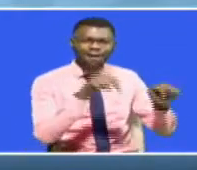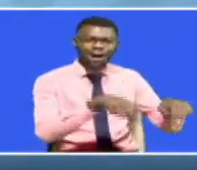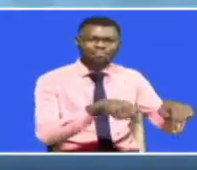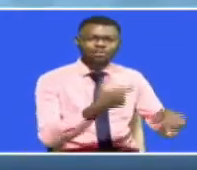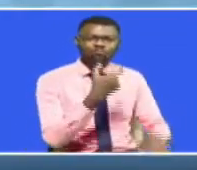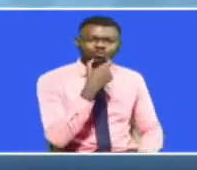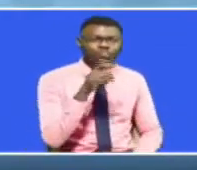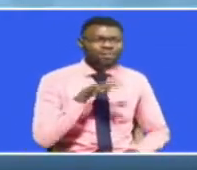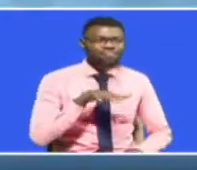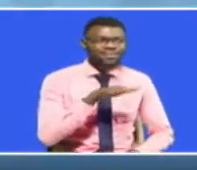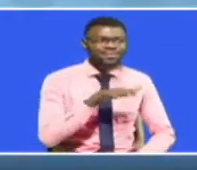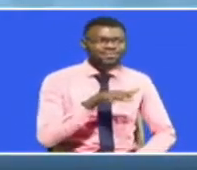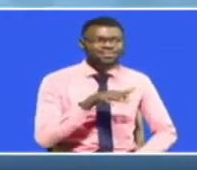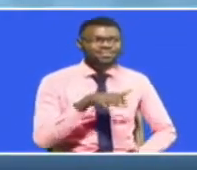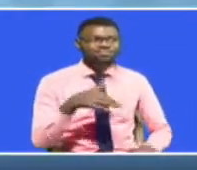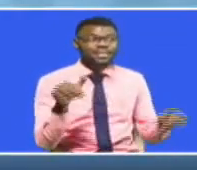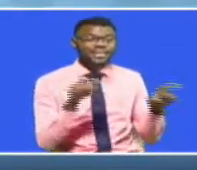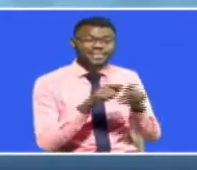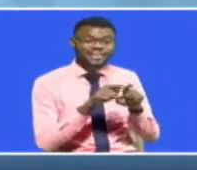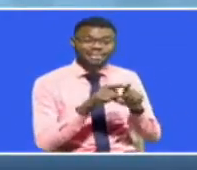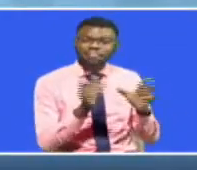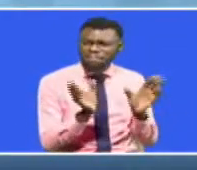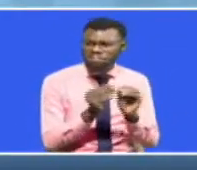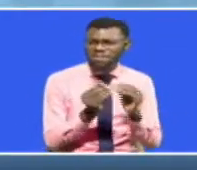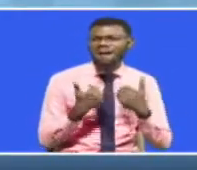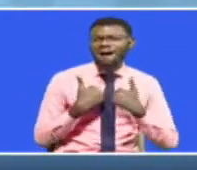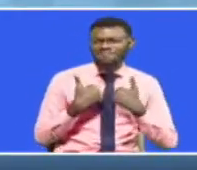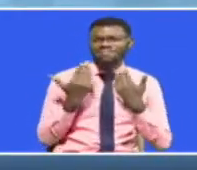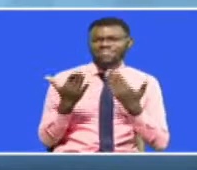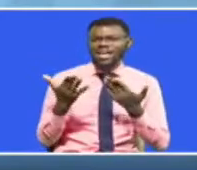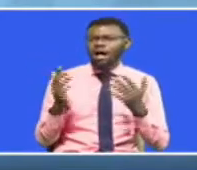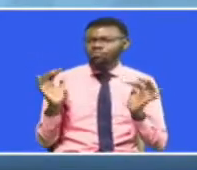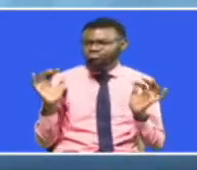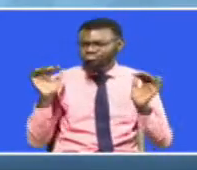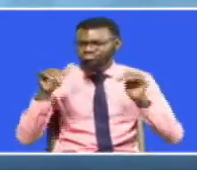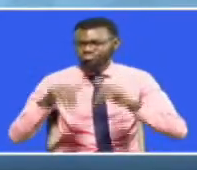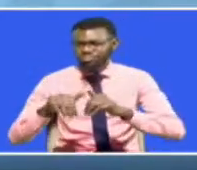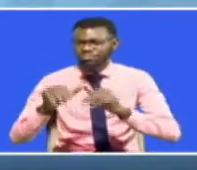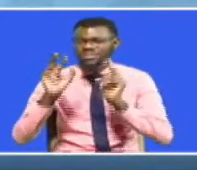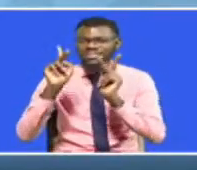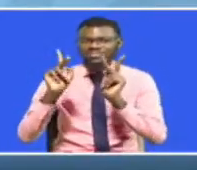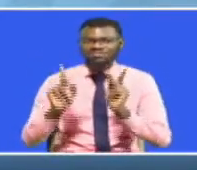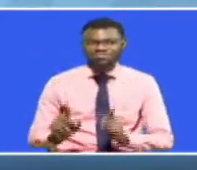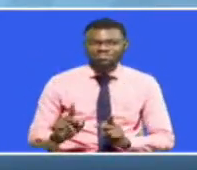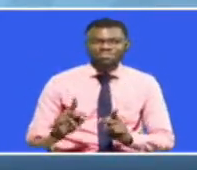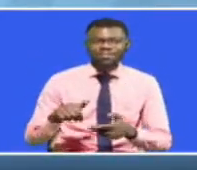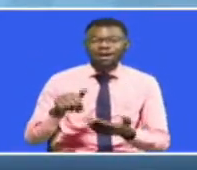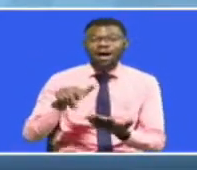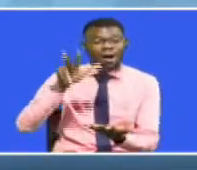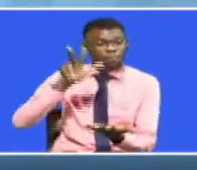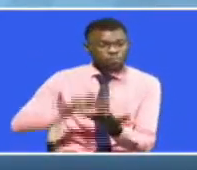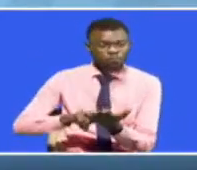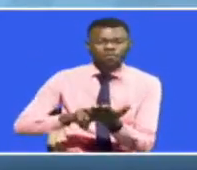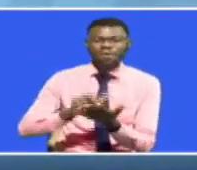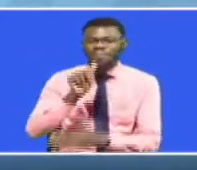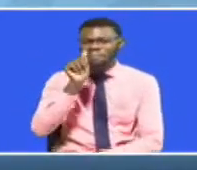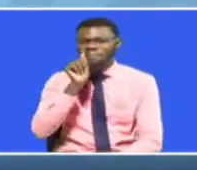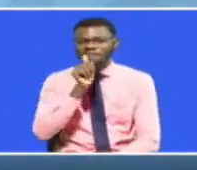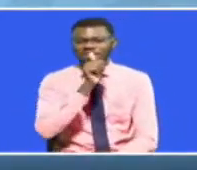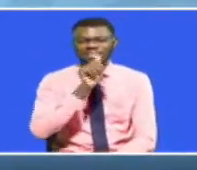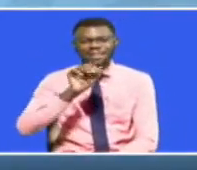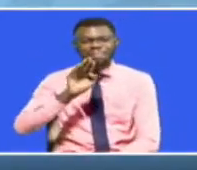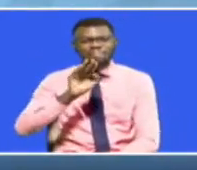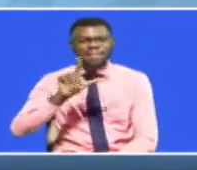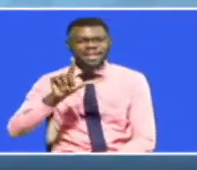also saw the cabinet, which convened at the Kisumu State Lodge, ratify the privatization bill 2023, which